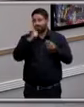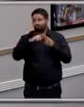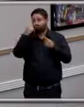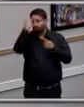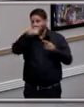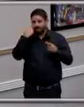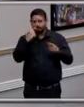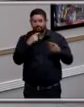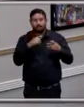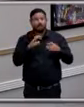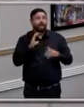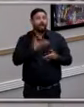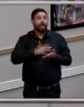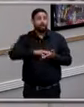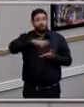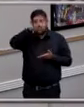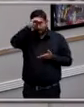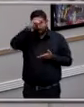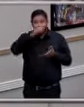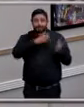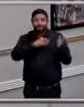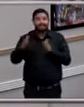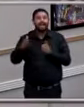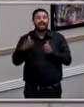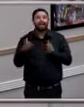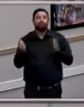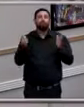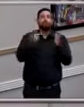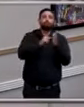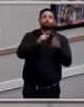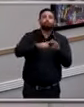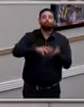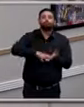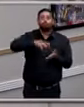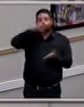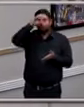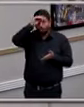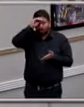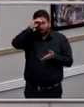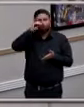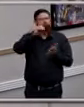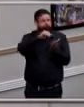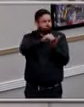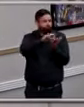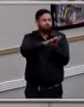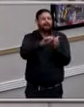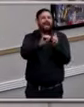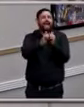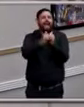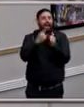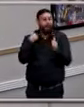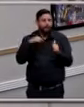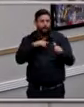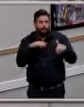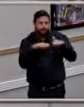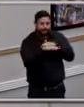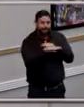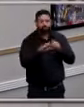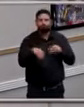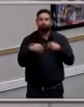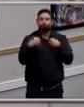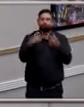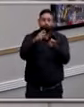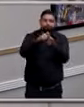plan and our Return to Learn document does provide how we're coming back. It provides specifically